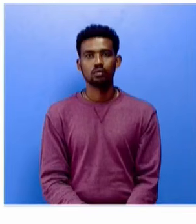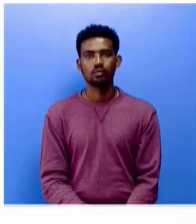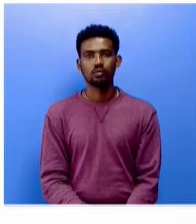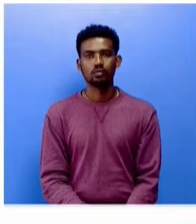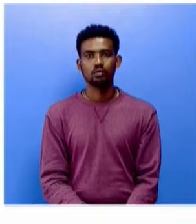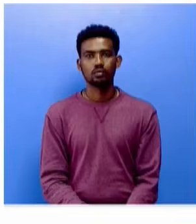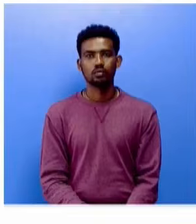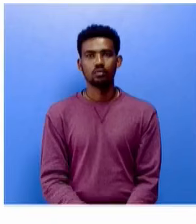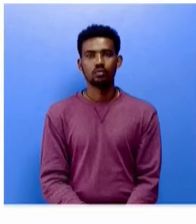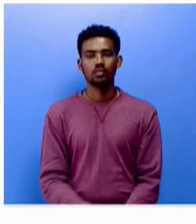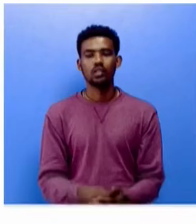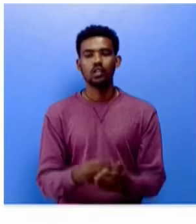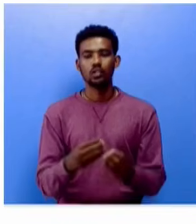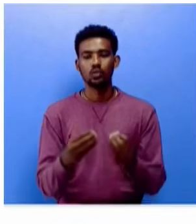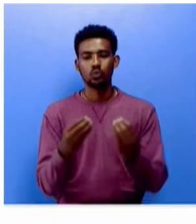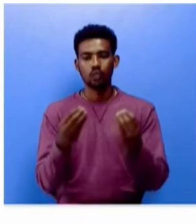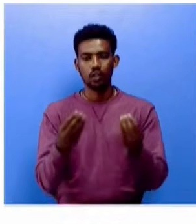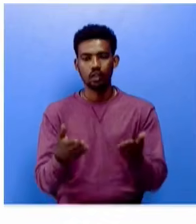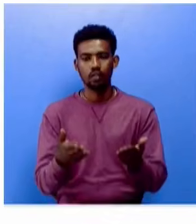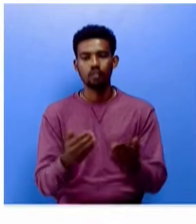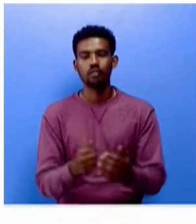To give